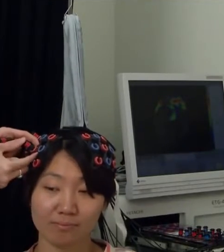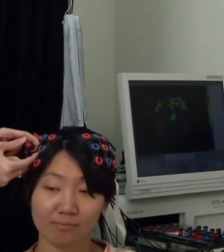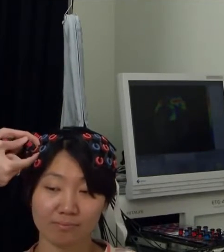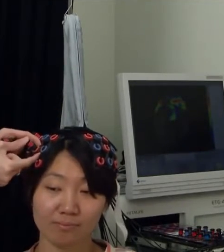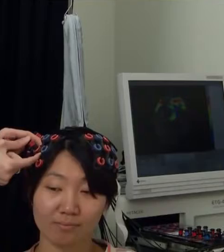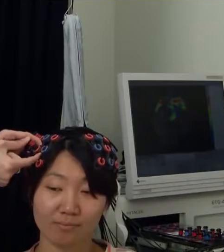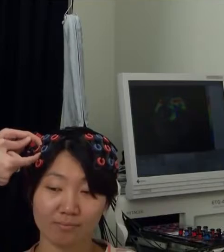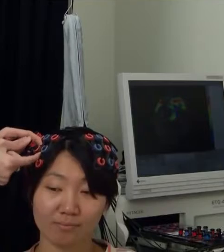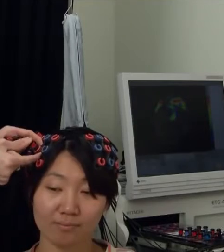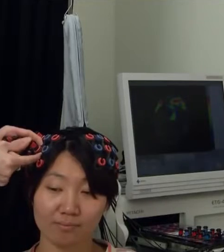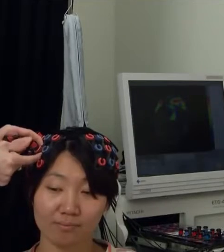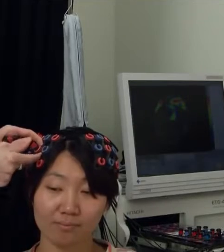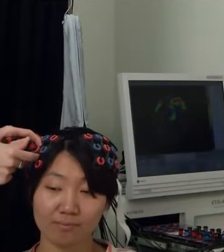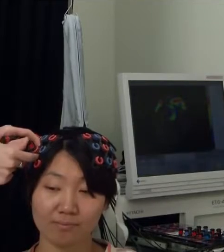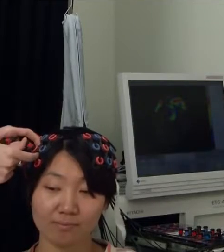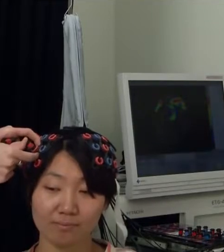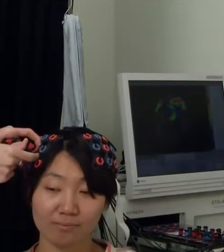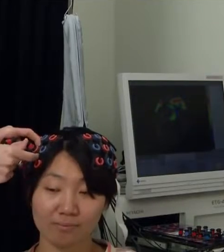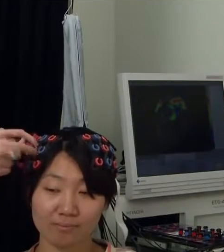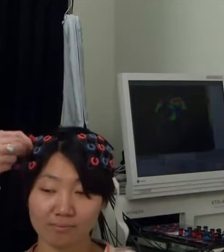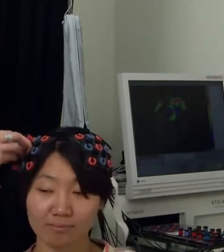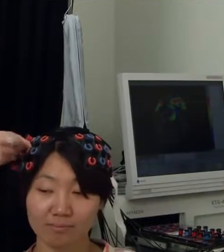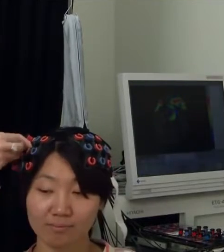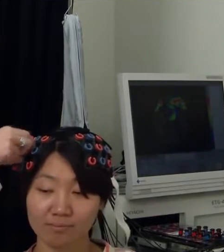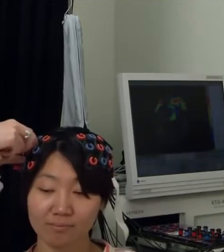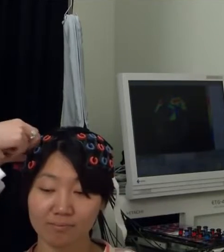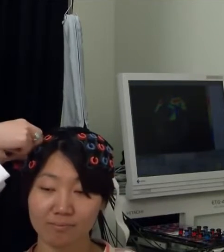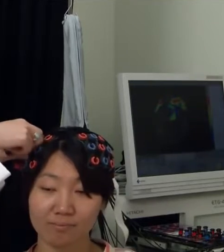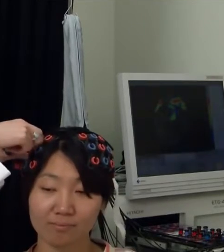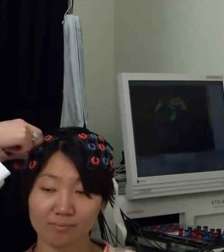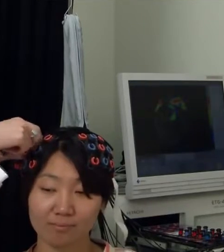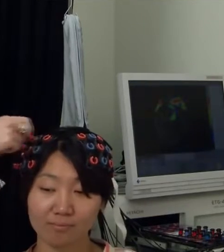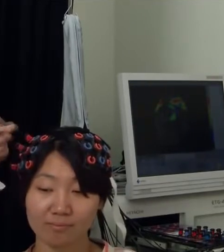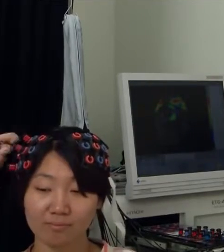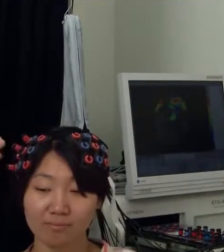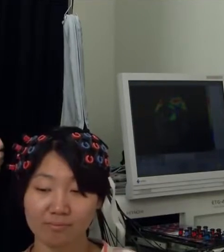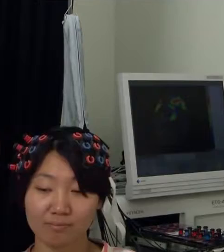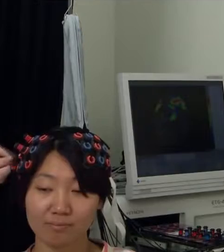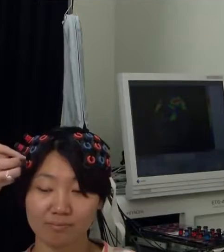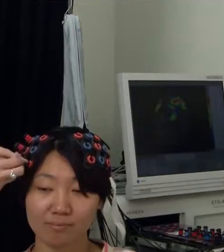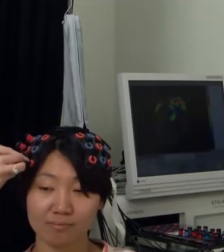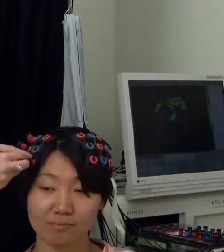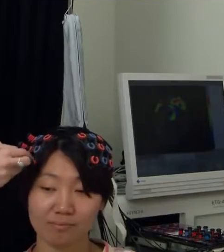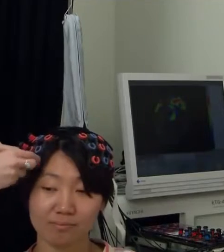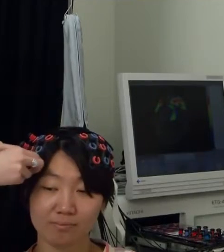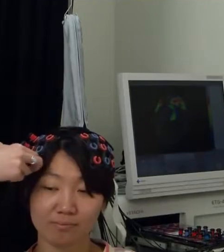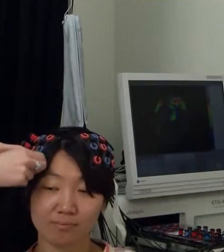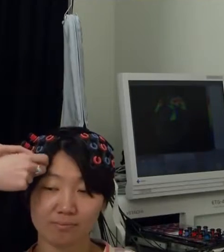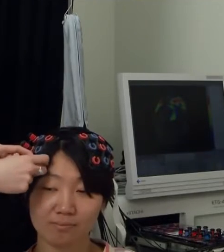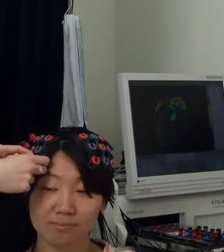Because the sensors on the participant's head allow for movement, moving right along with their body, we don't have to limit their